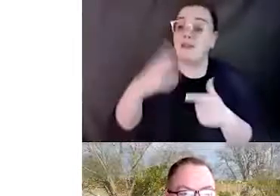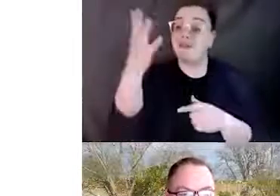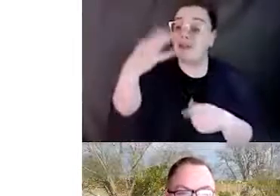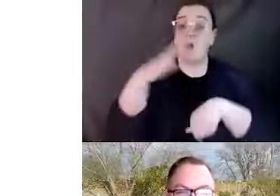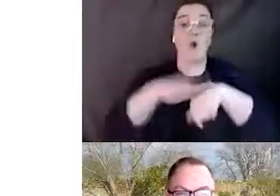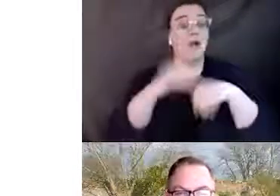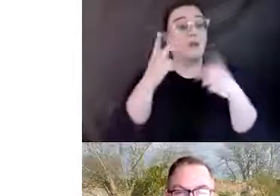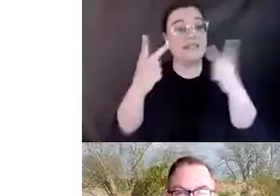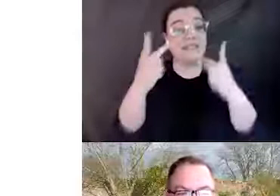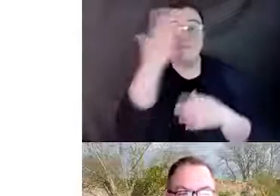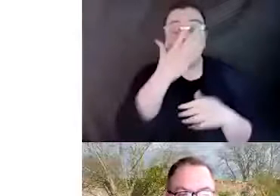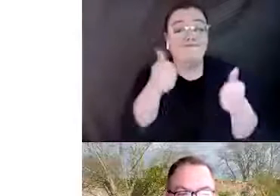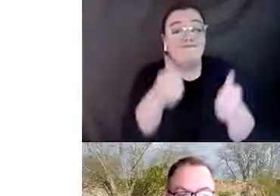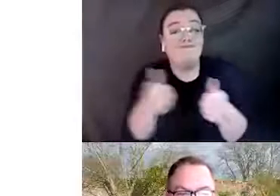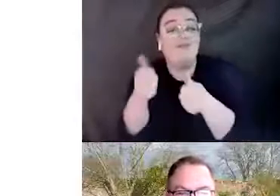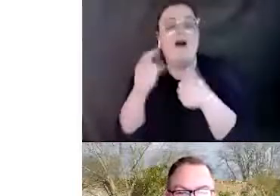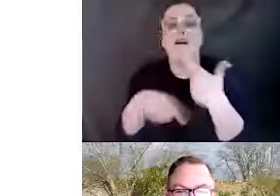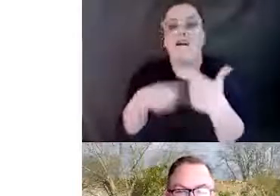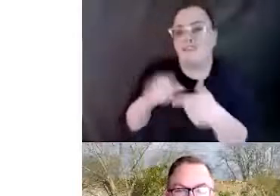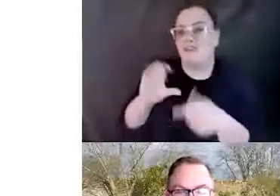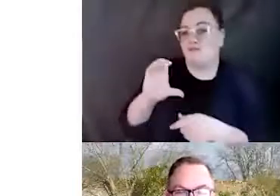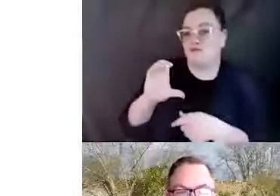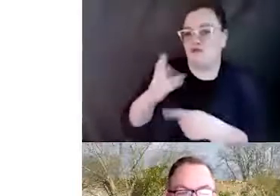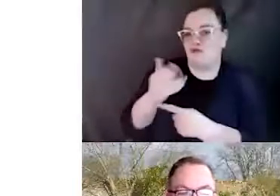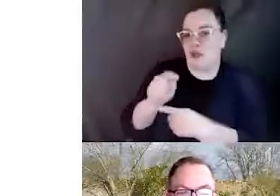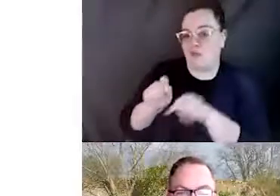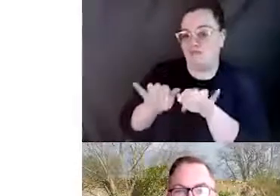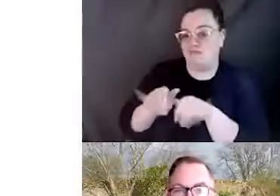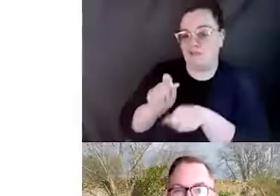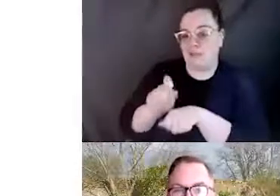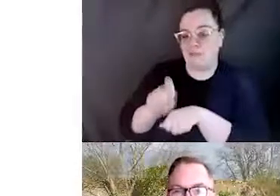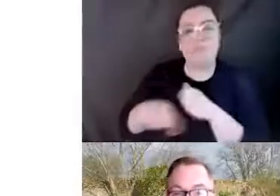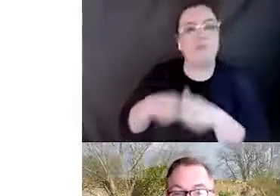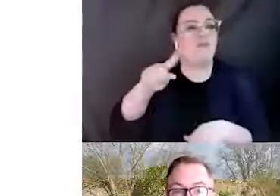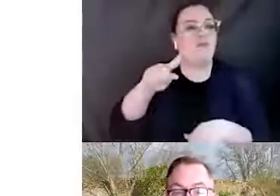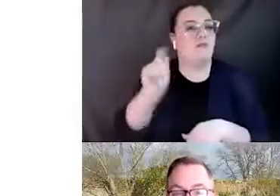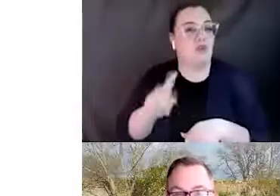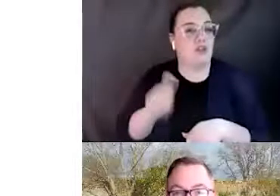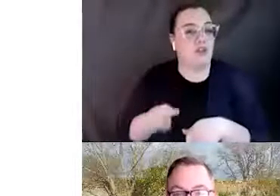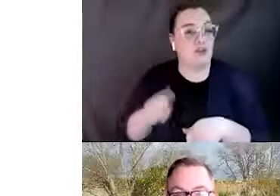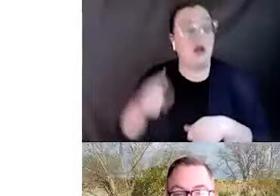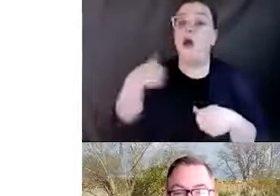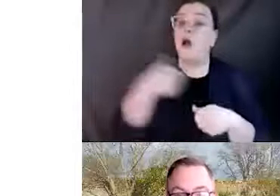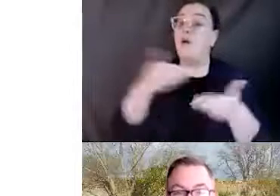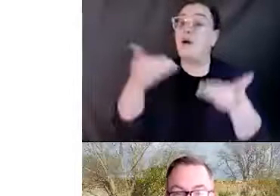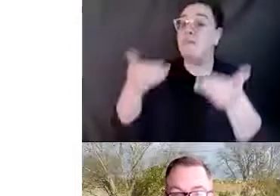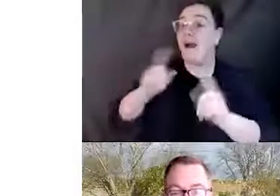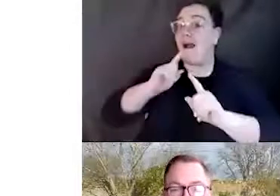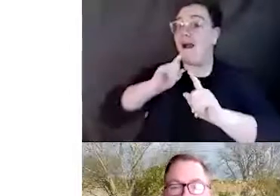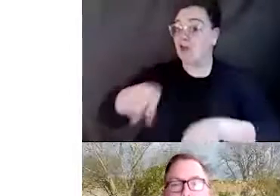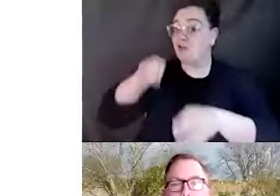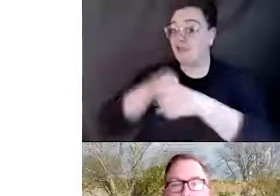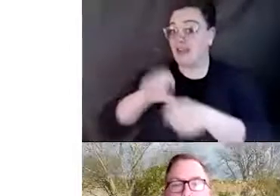and use the chat to ask questions. We'll be then calling on those. We may answer the chat question in the